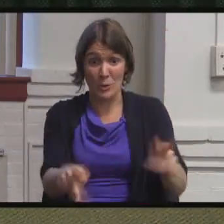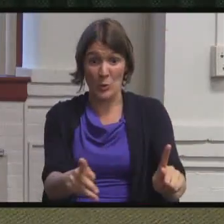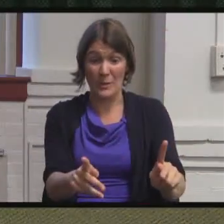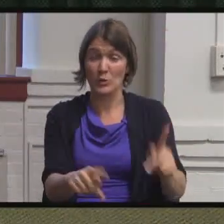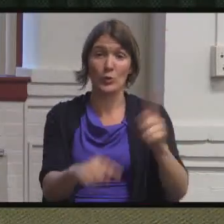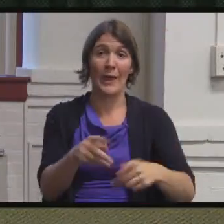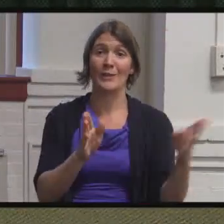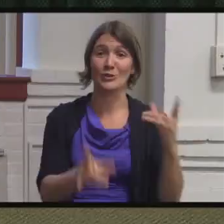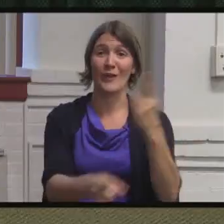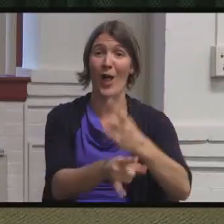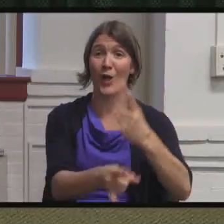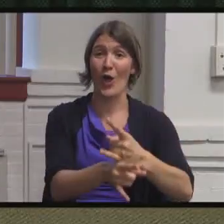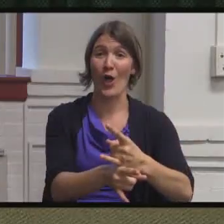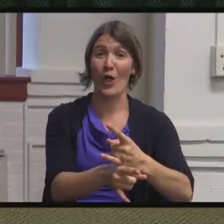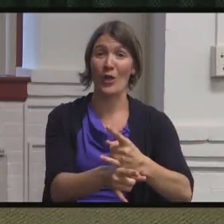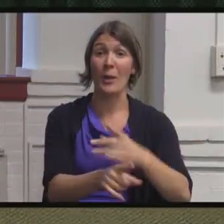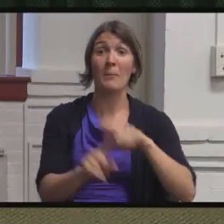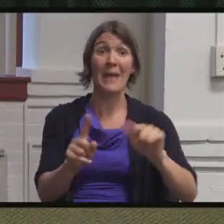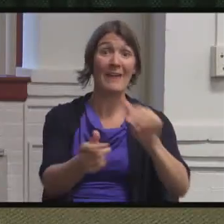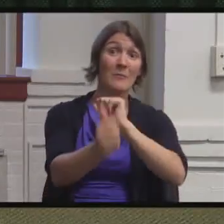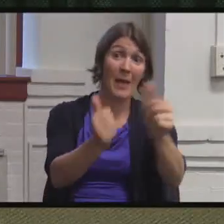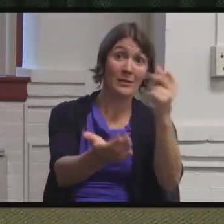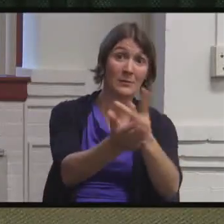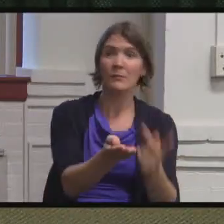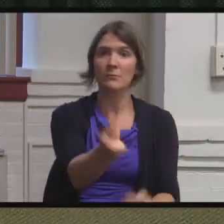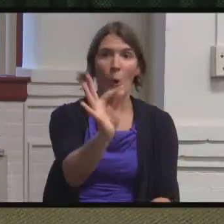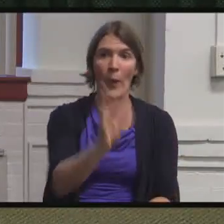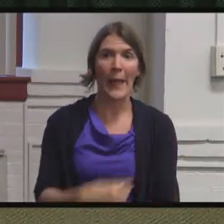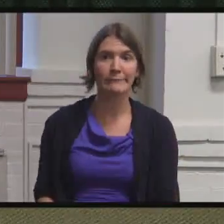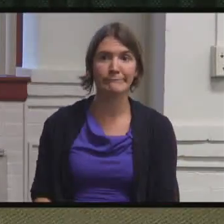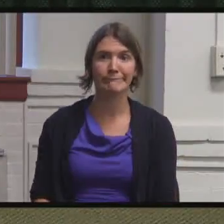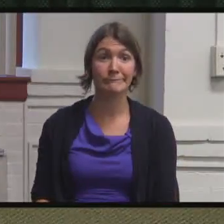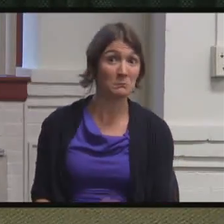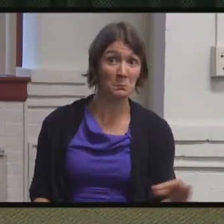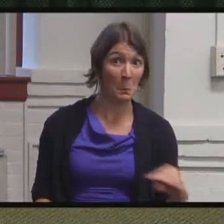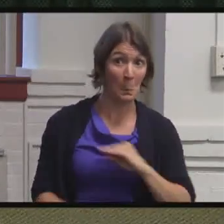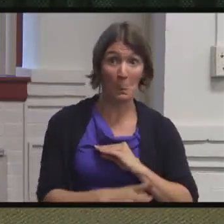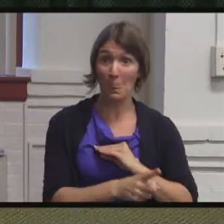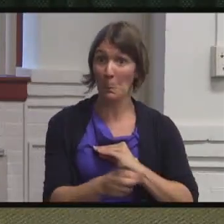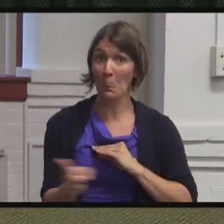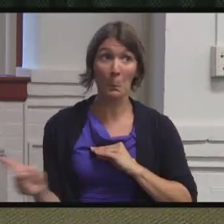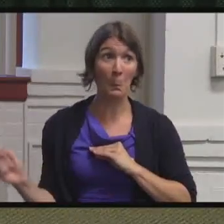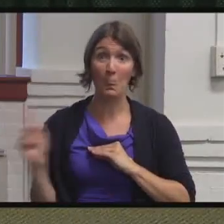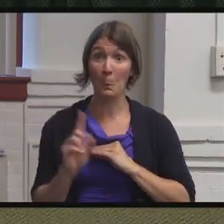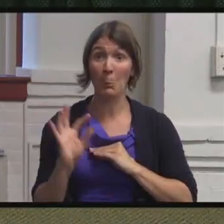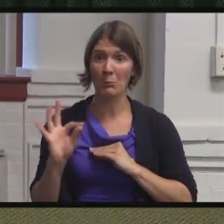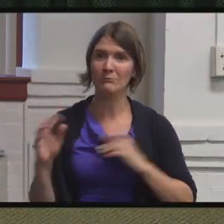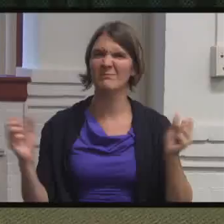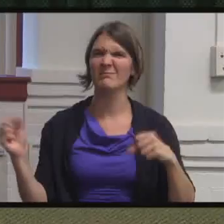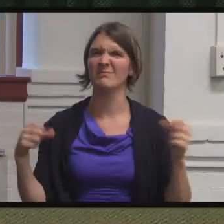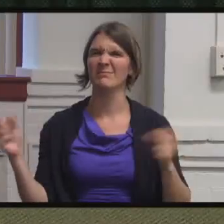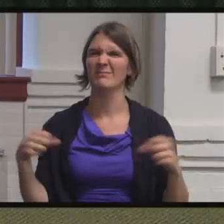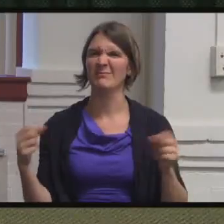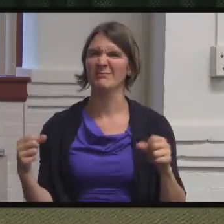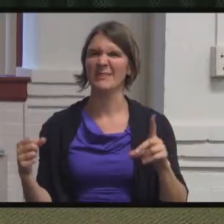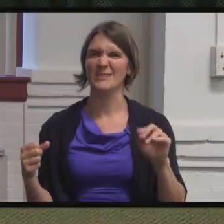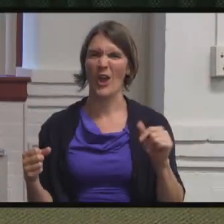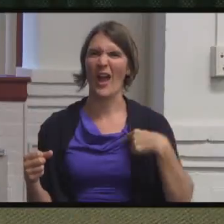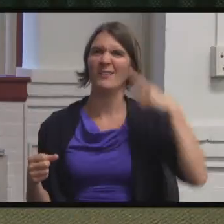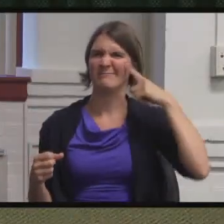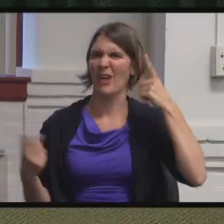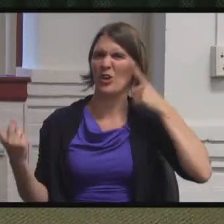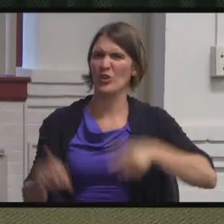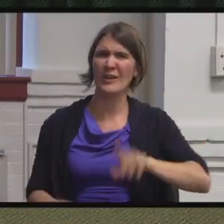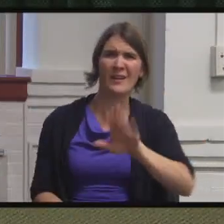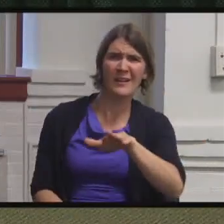then if it passes, then you will. Is that comfortable for everybody? Yeah, that was my inclination as well.